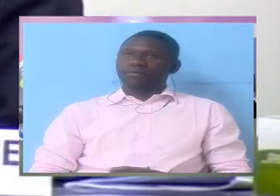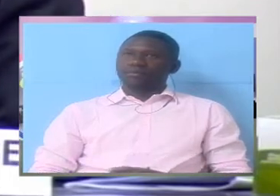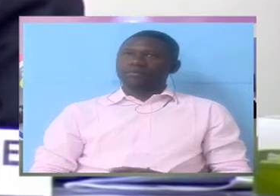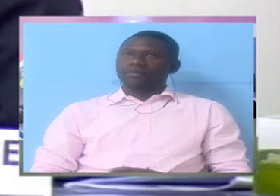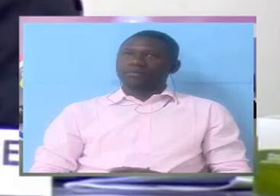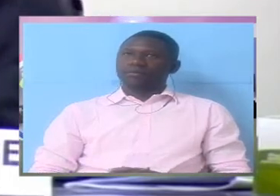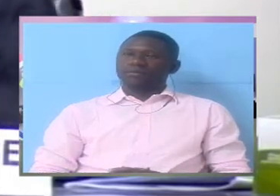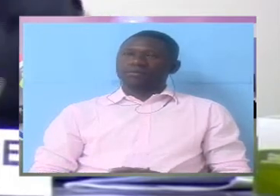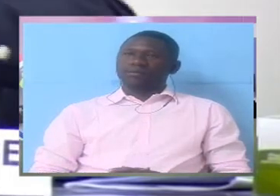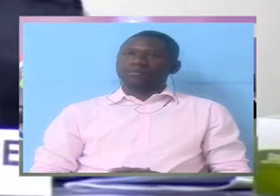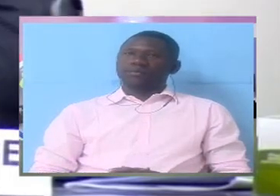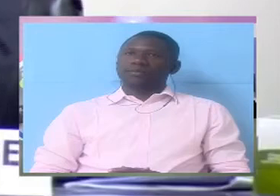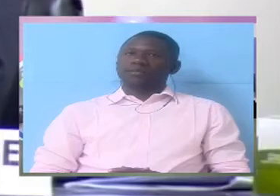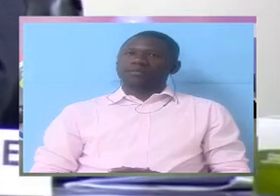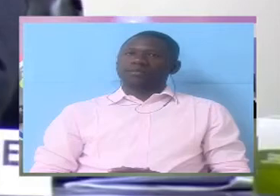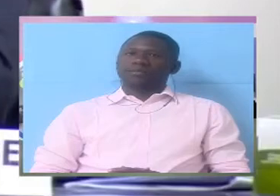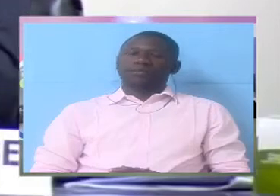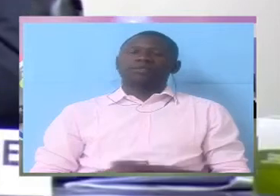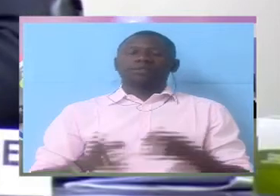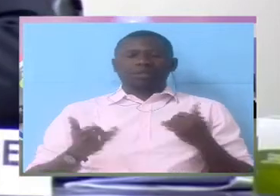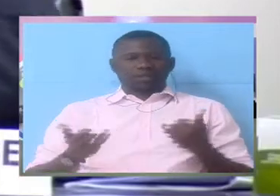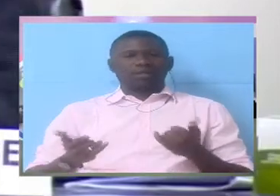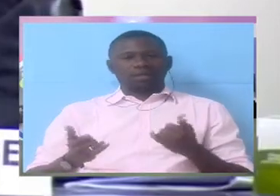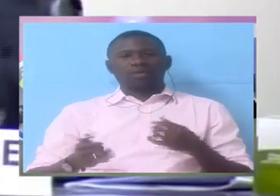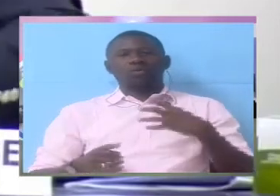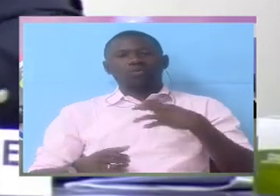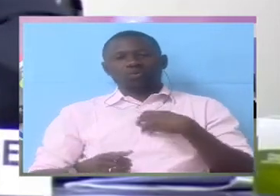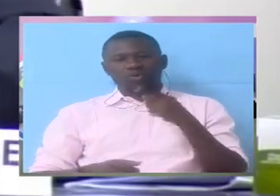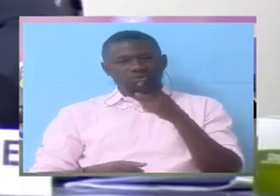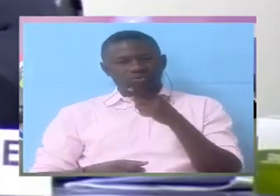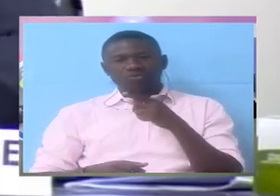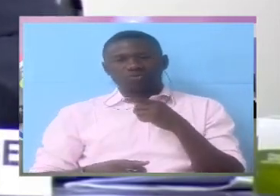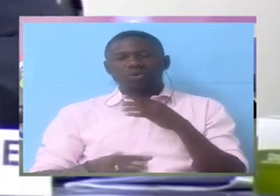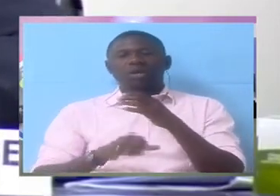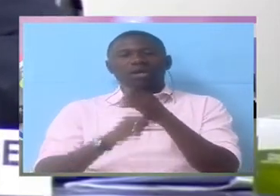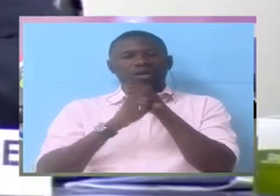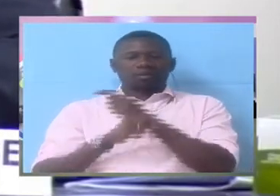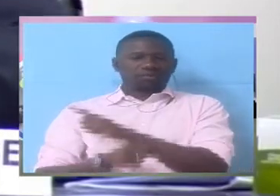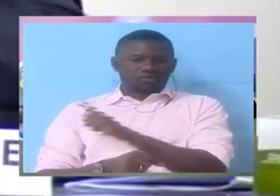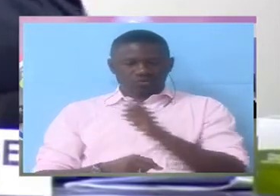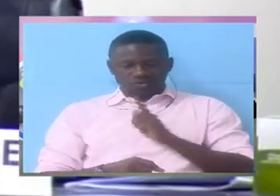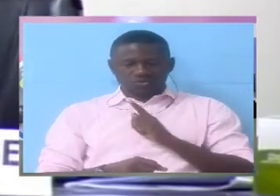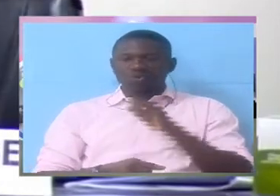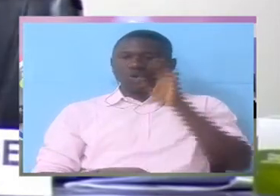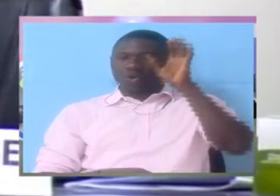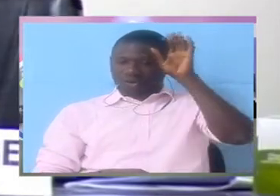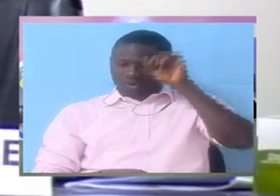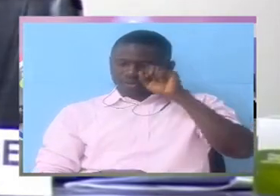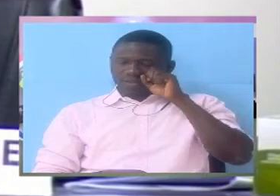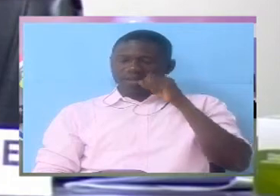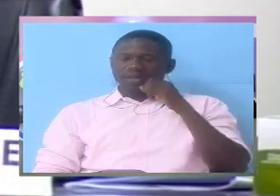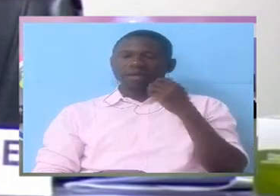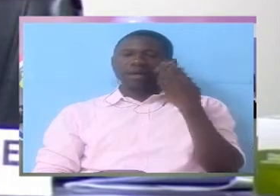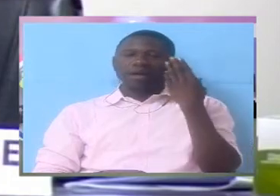So help us understand. Ndema banga faham. How the NIA